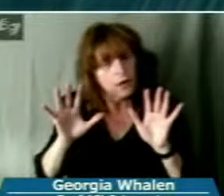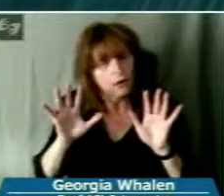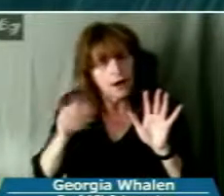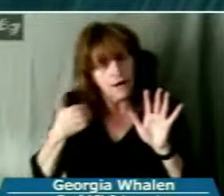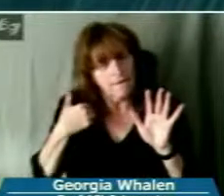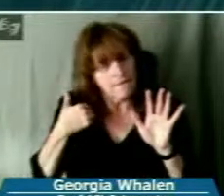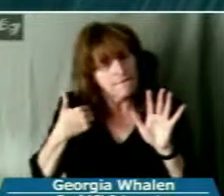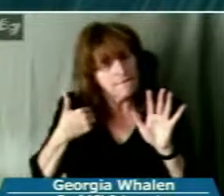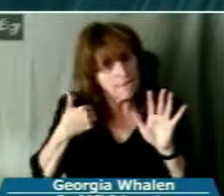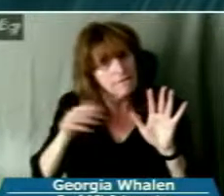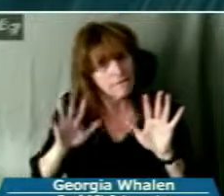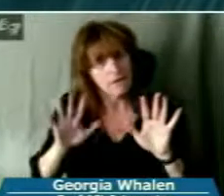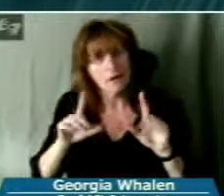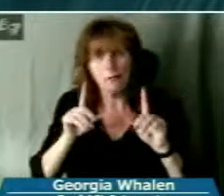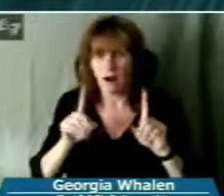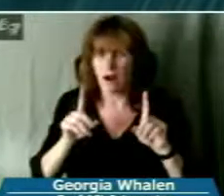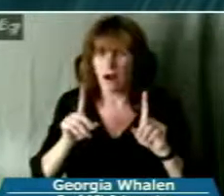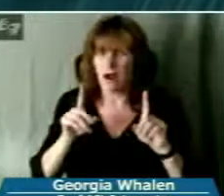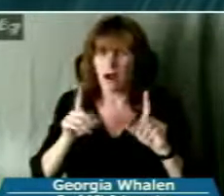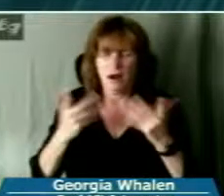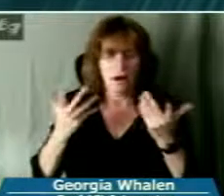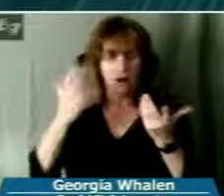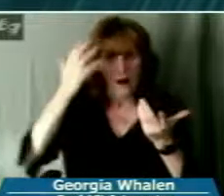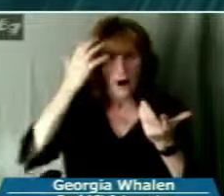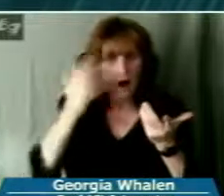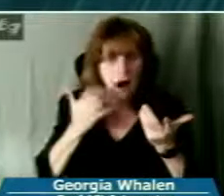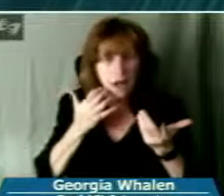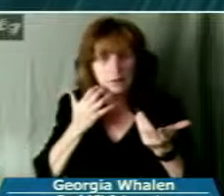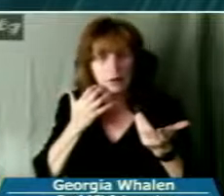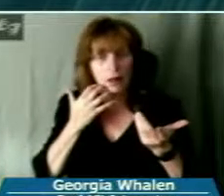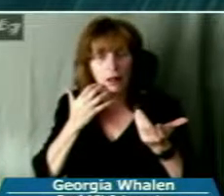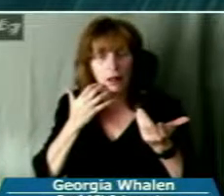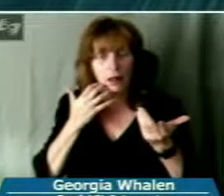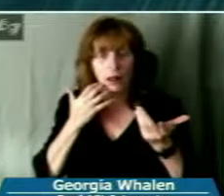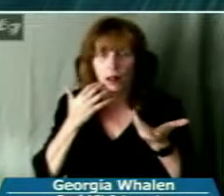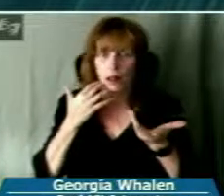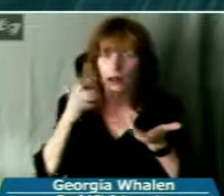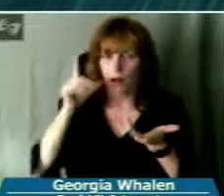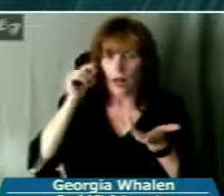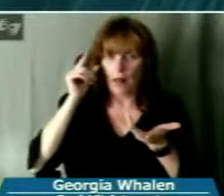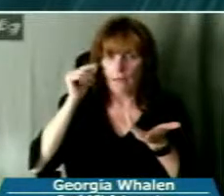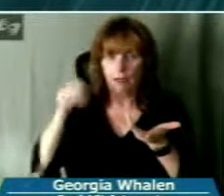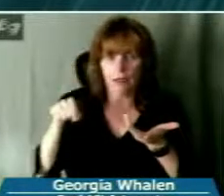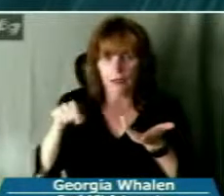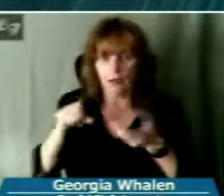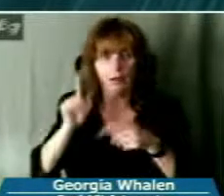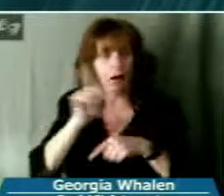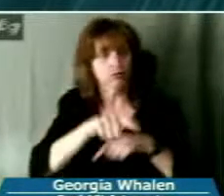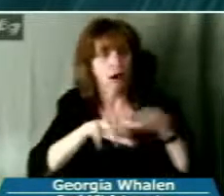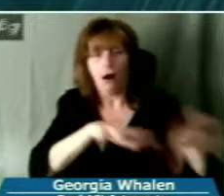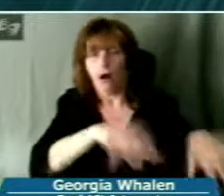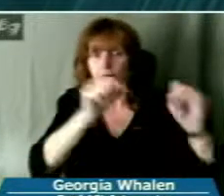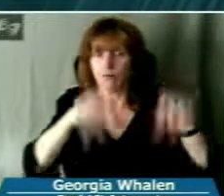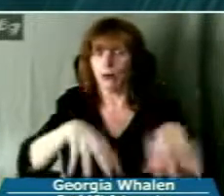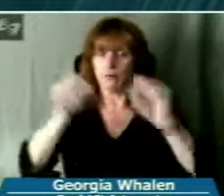try to do this for the whole of the region is equally difficult. So I just